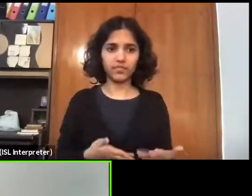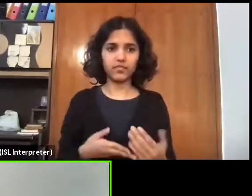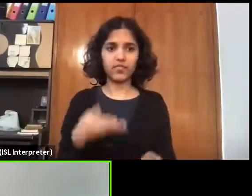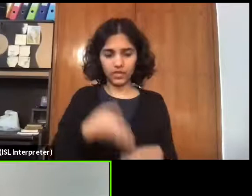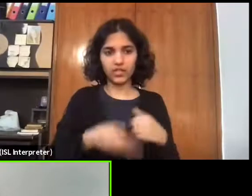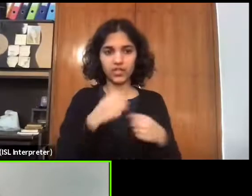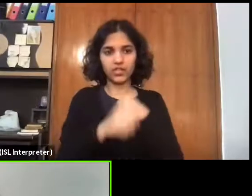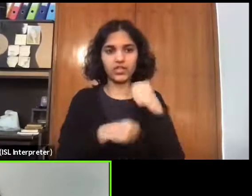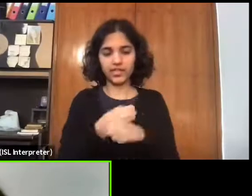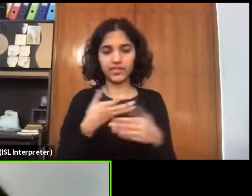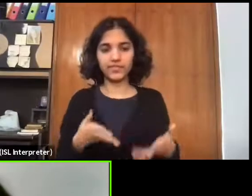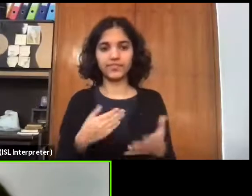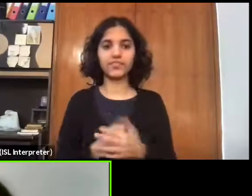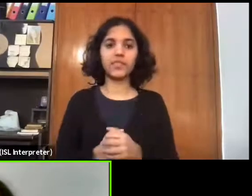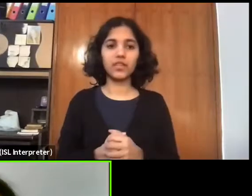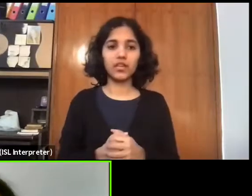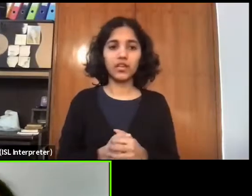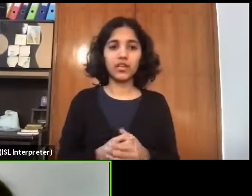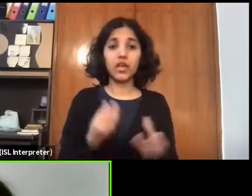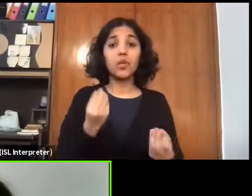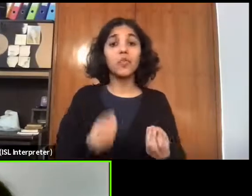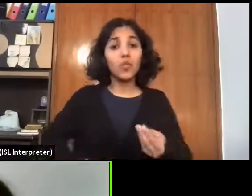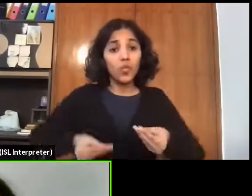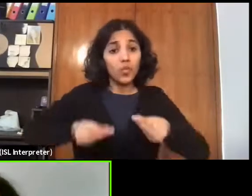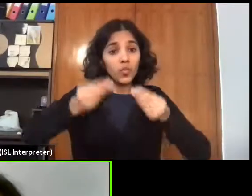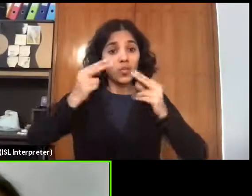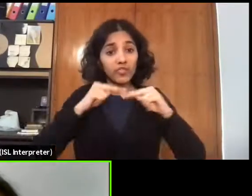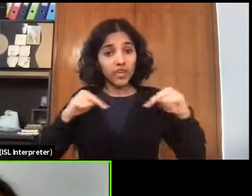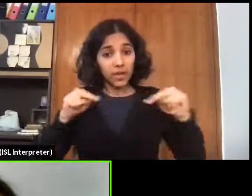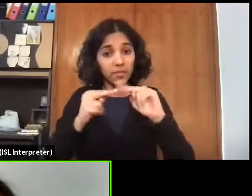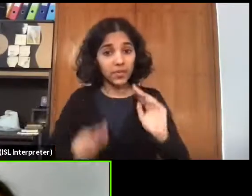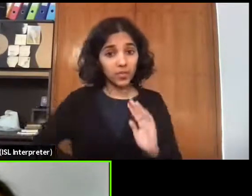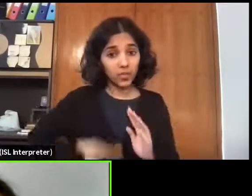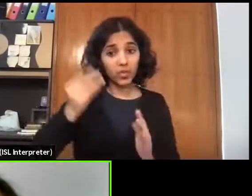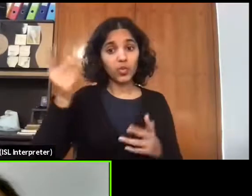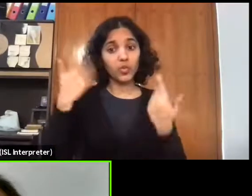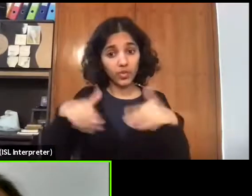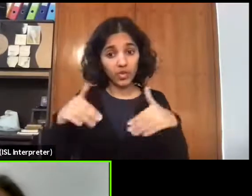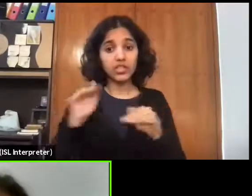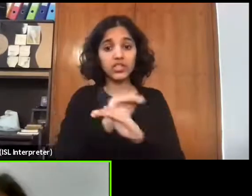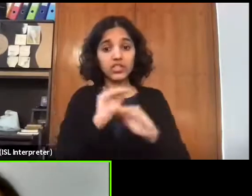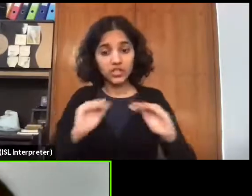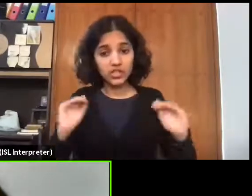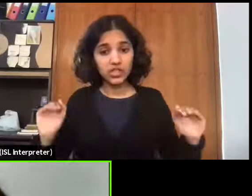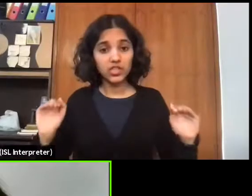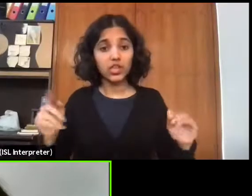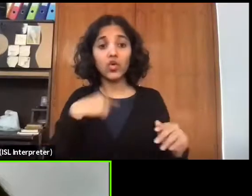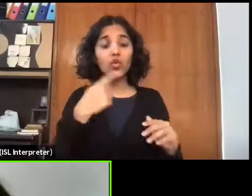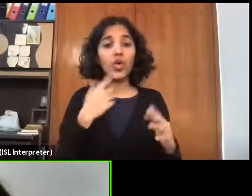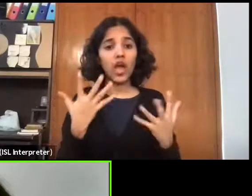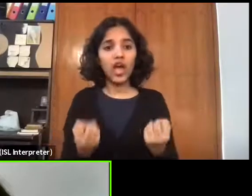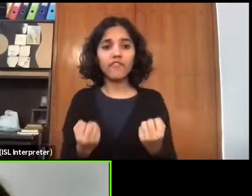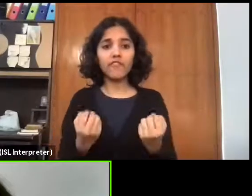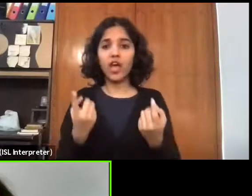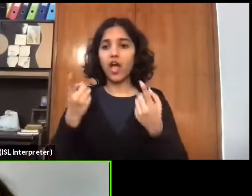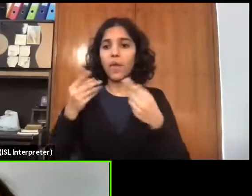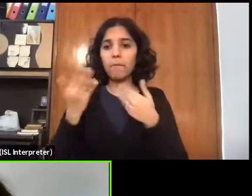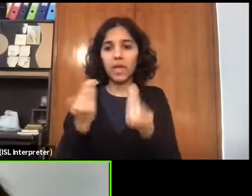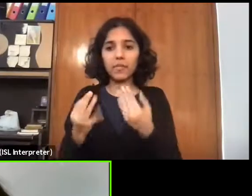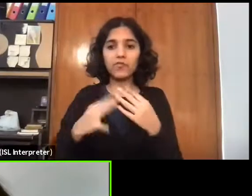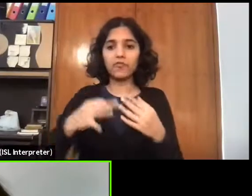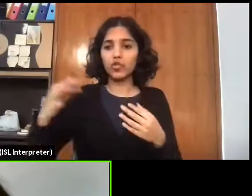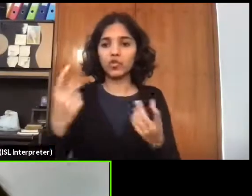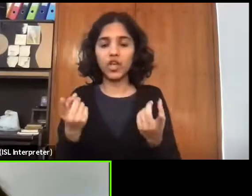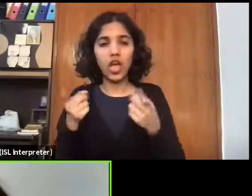this year. Many more families will have children who are at risk of impairment